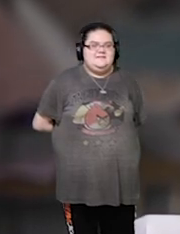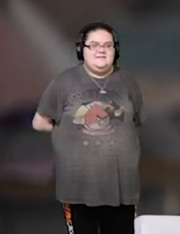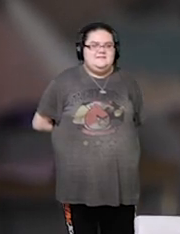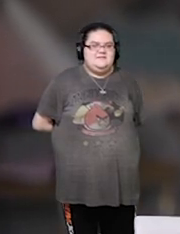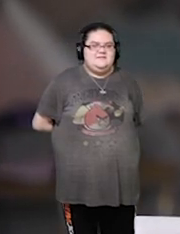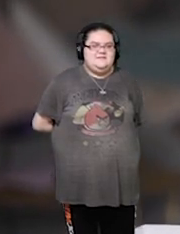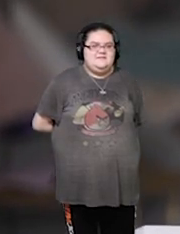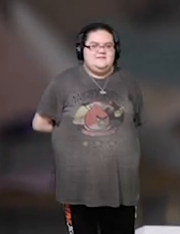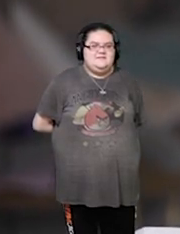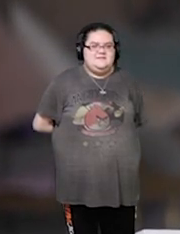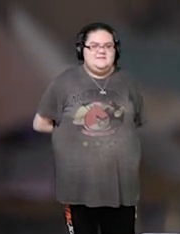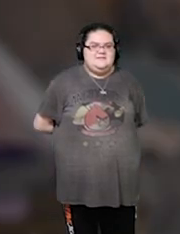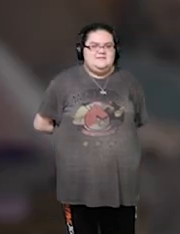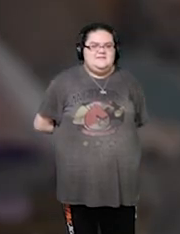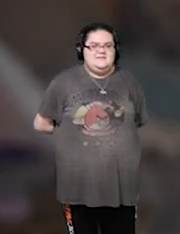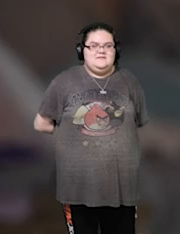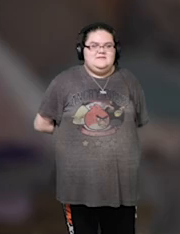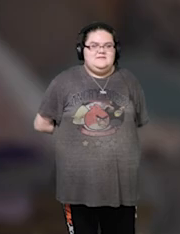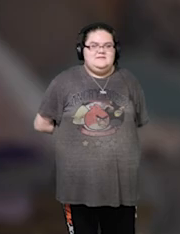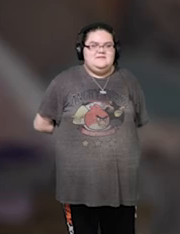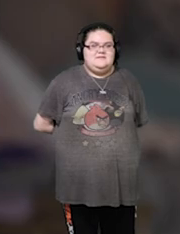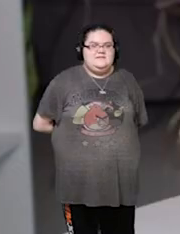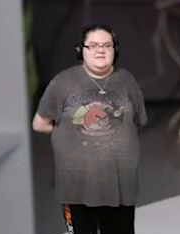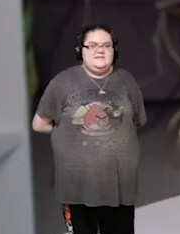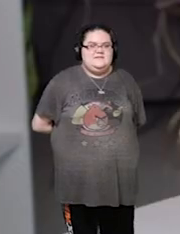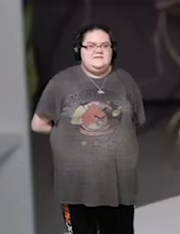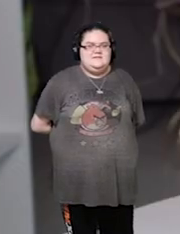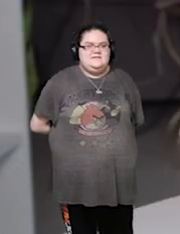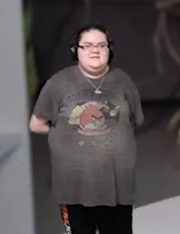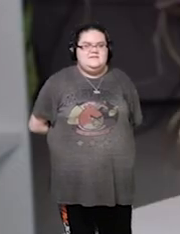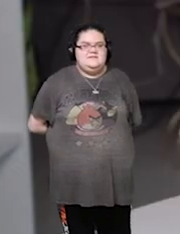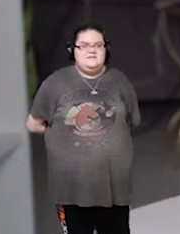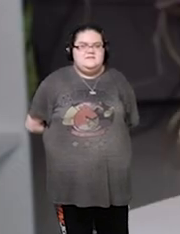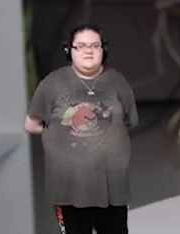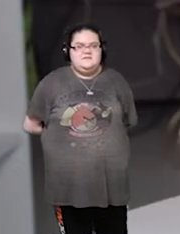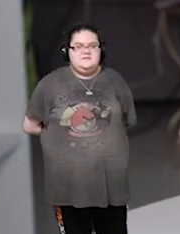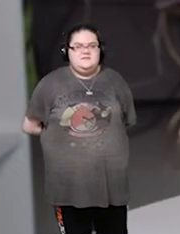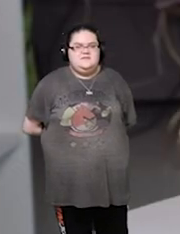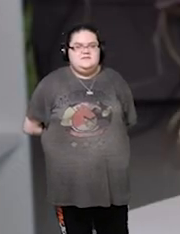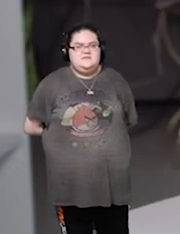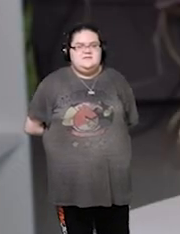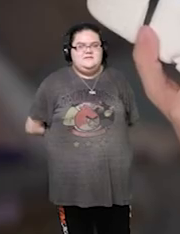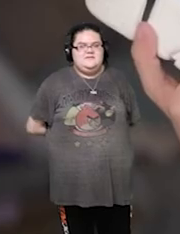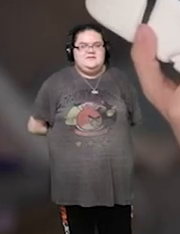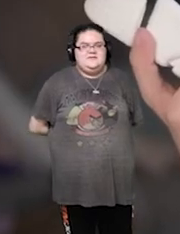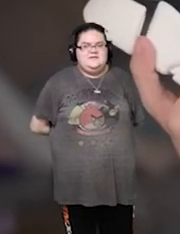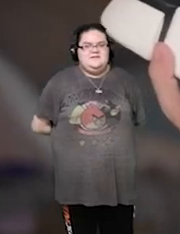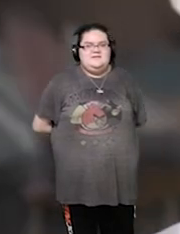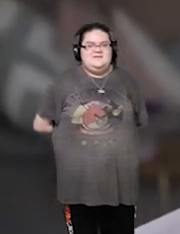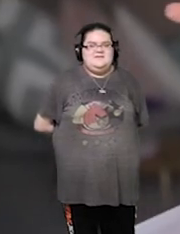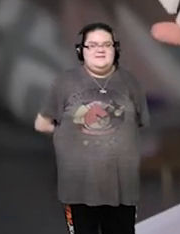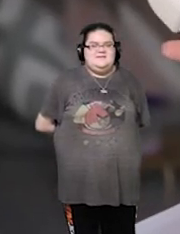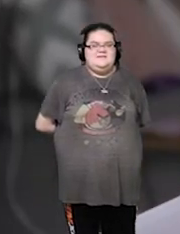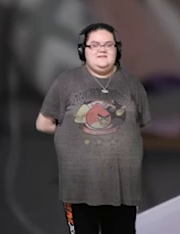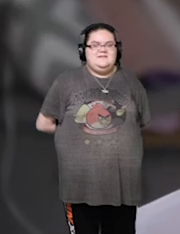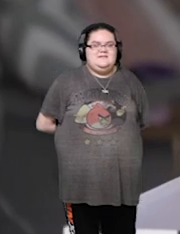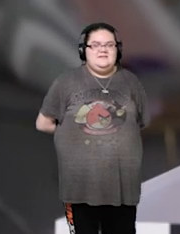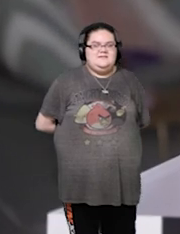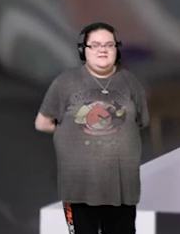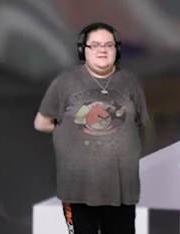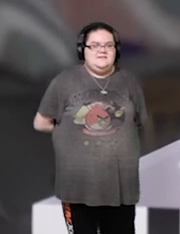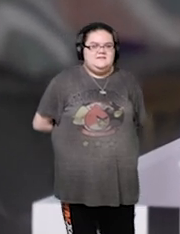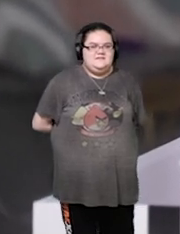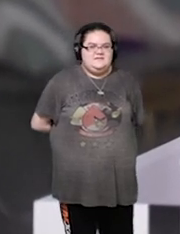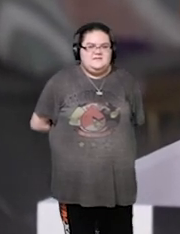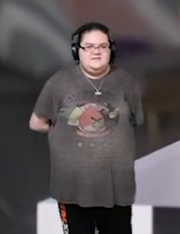sock crepes. They actually aren't. These are Balenciagas. Does that mean these aren't actually Balenciagas, are they? Like the moon boot style ones. Has there been